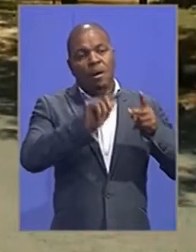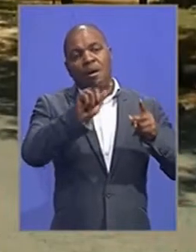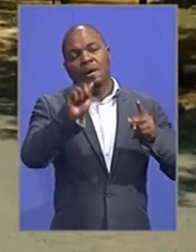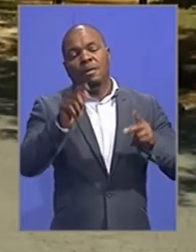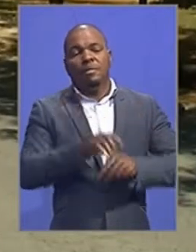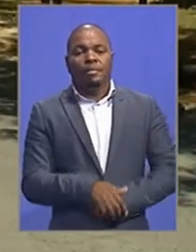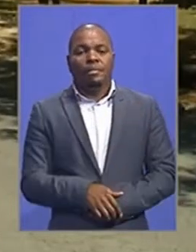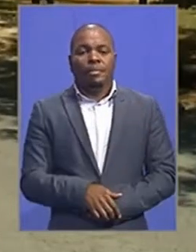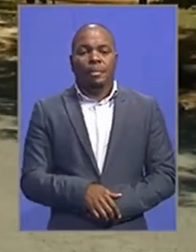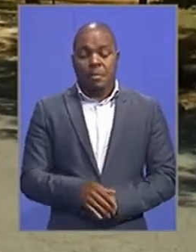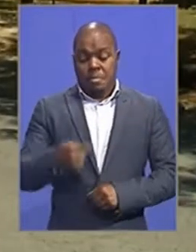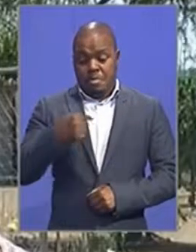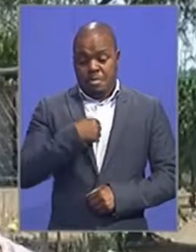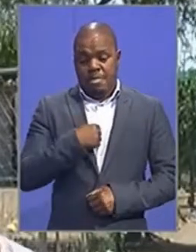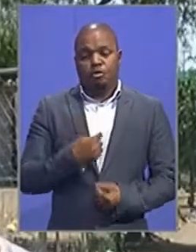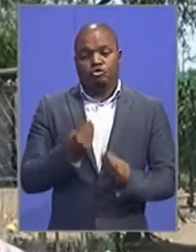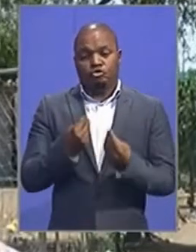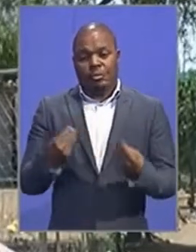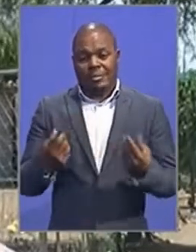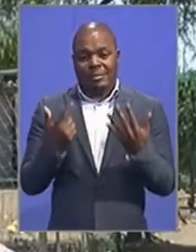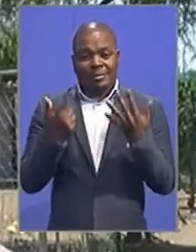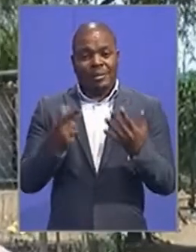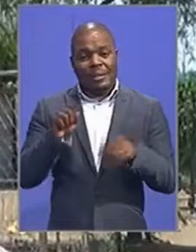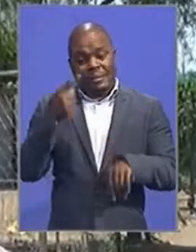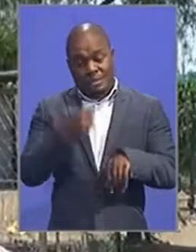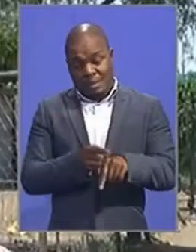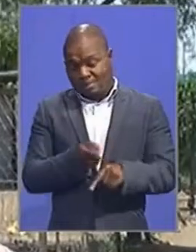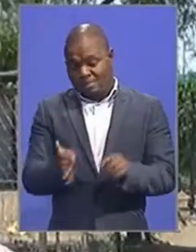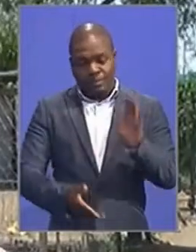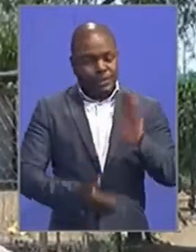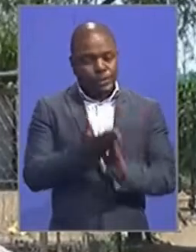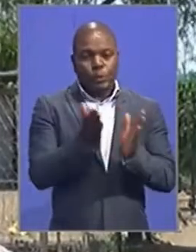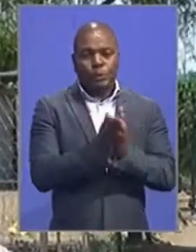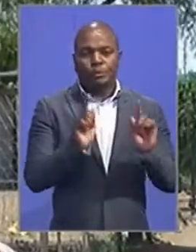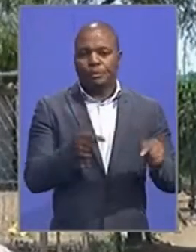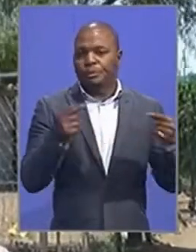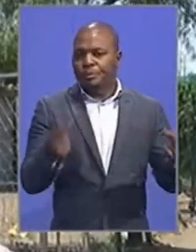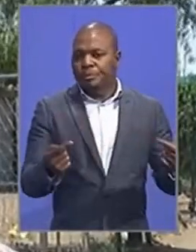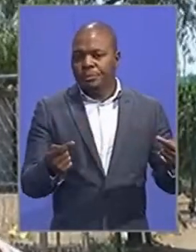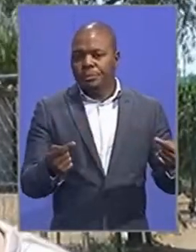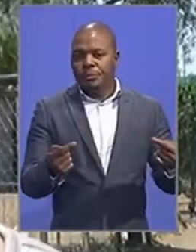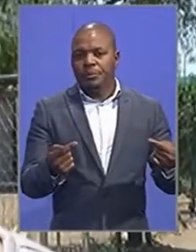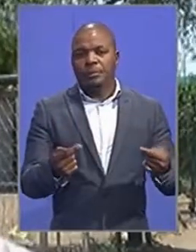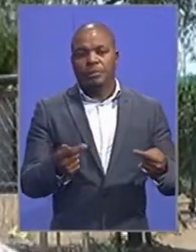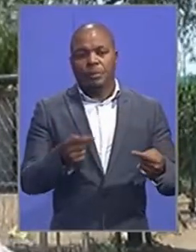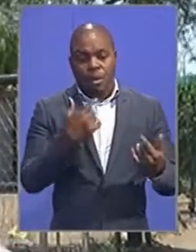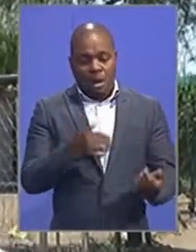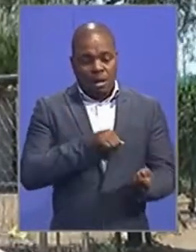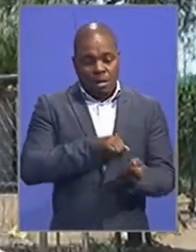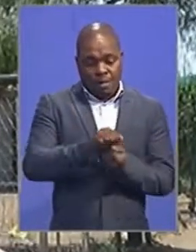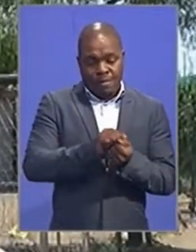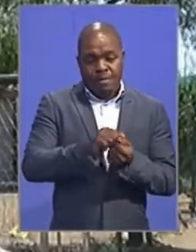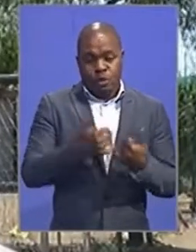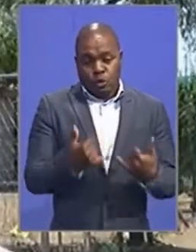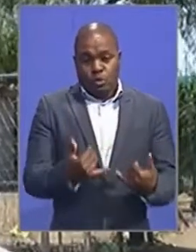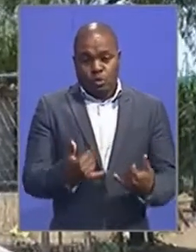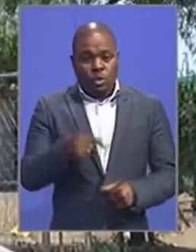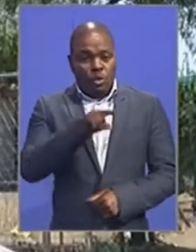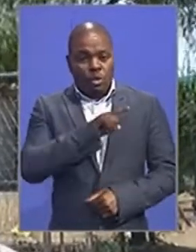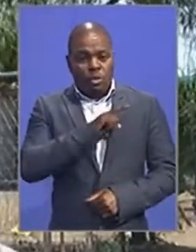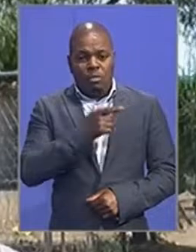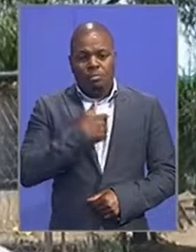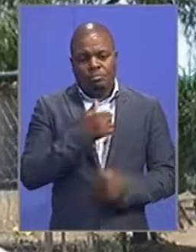na le bana ba 7 nako ngwa ba ye sekolong gona nonyana la washing ke gone re itlhatswang today ka re kopile